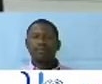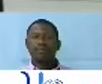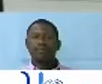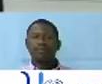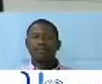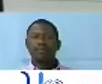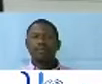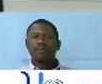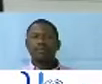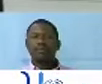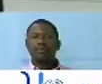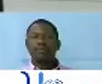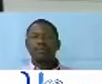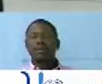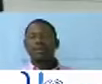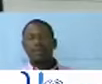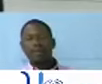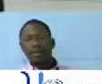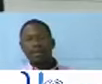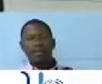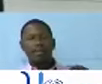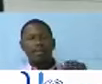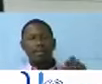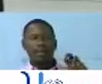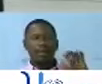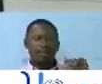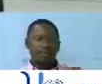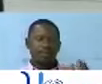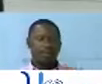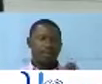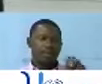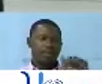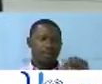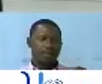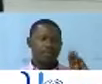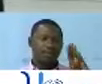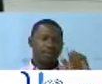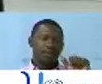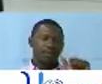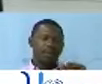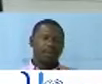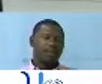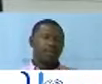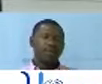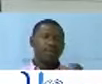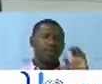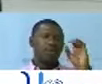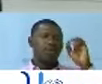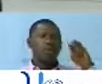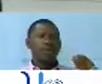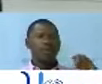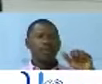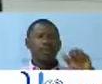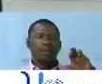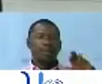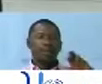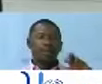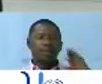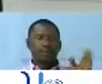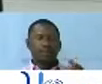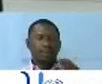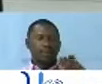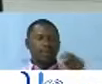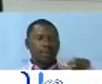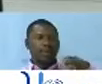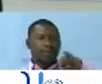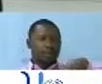Mrs. Mary Samba and Omar Njai were engaged. Omar Njai, now President of the Court of Appeal. Mrs. Mary